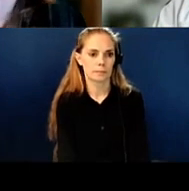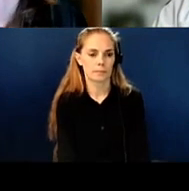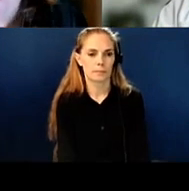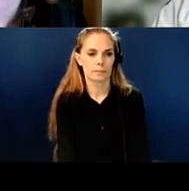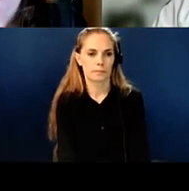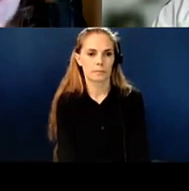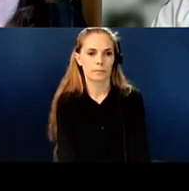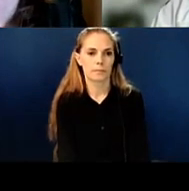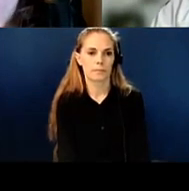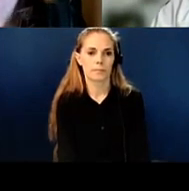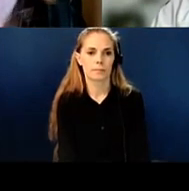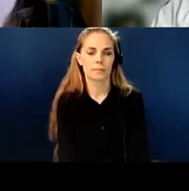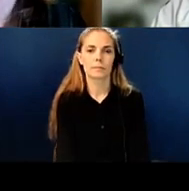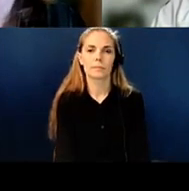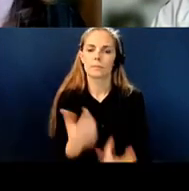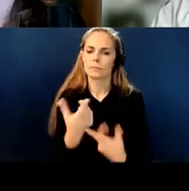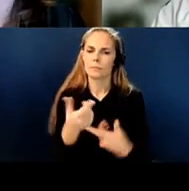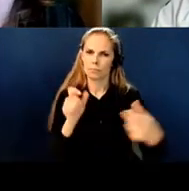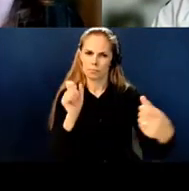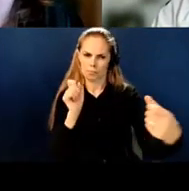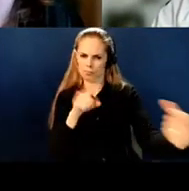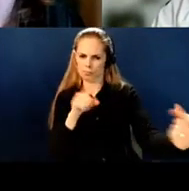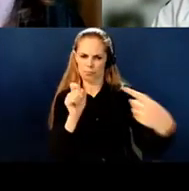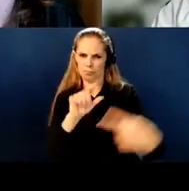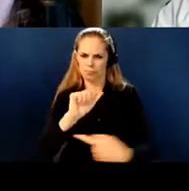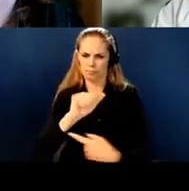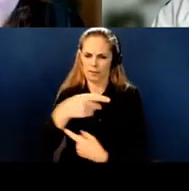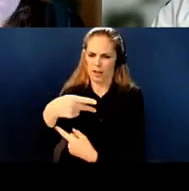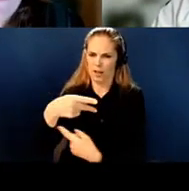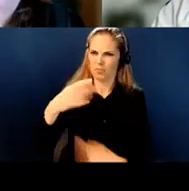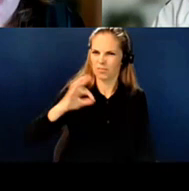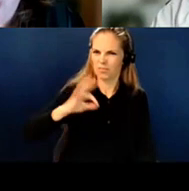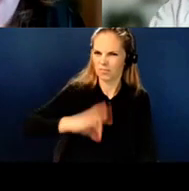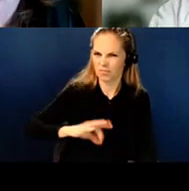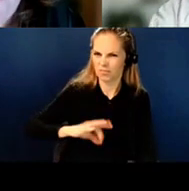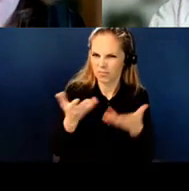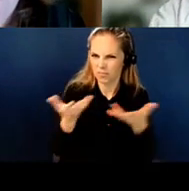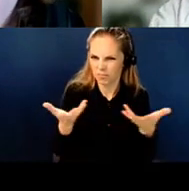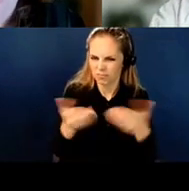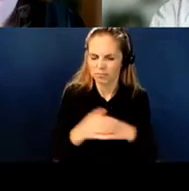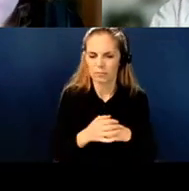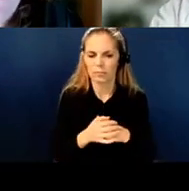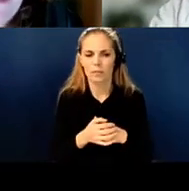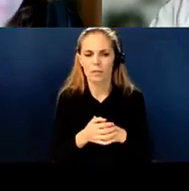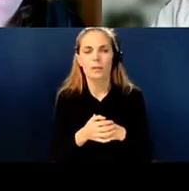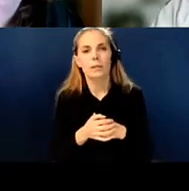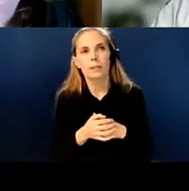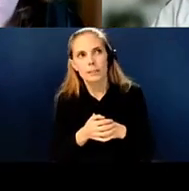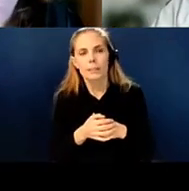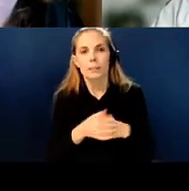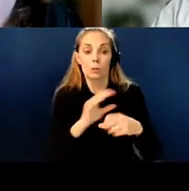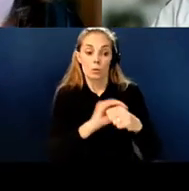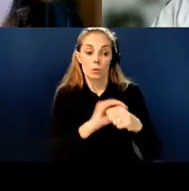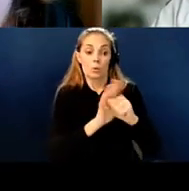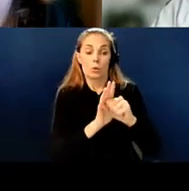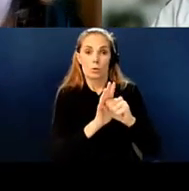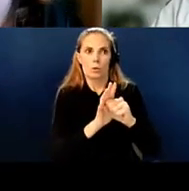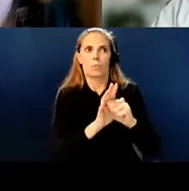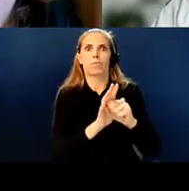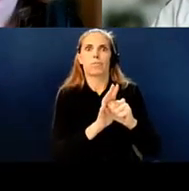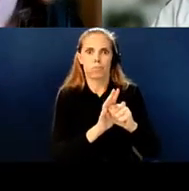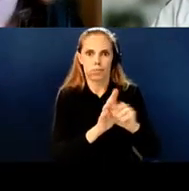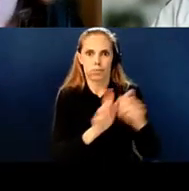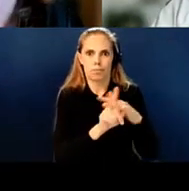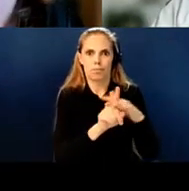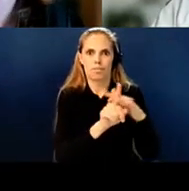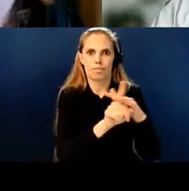Why use a texting app? Well, the pandemic created a lot of unique problems that demanded creative solutions, as I'm sure